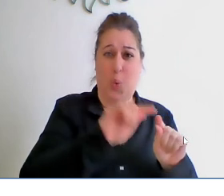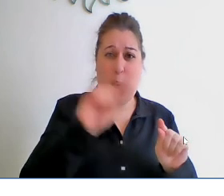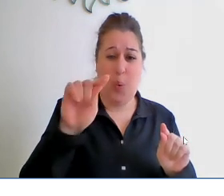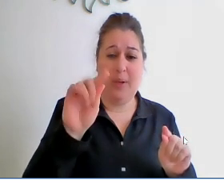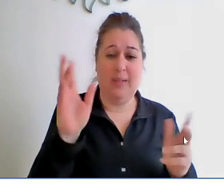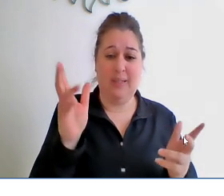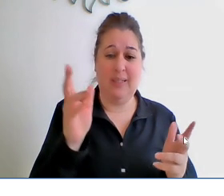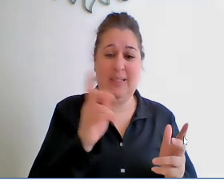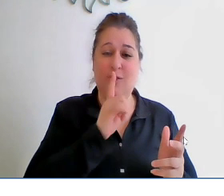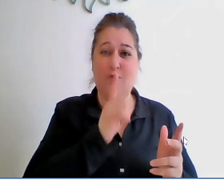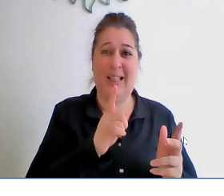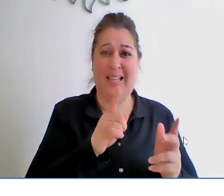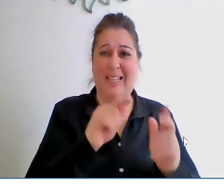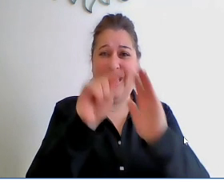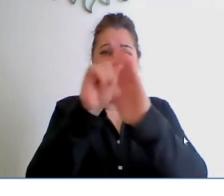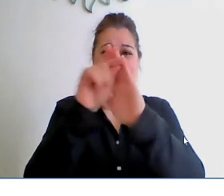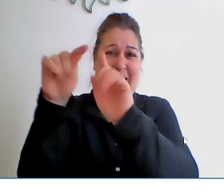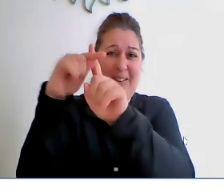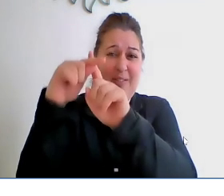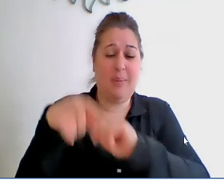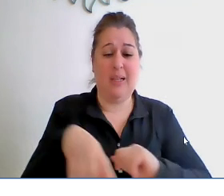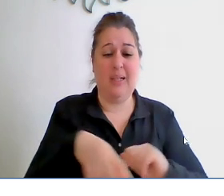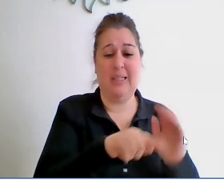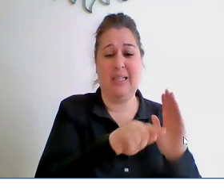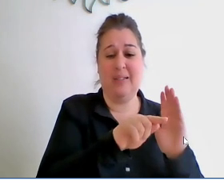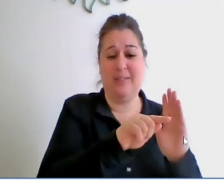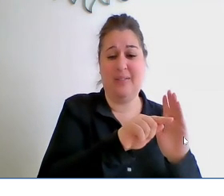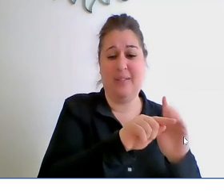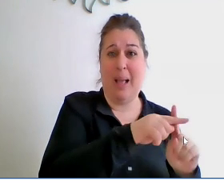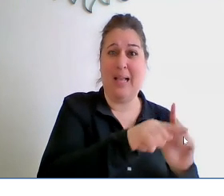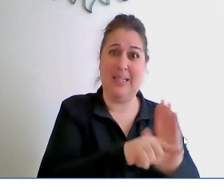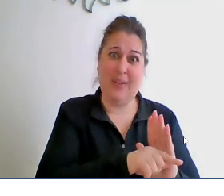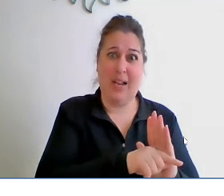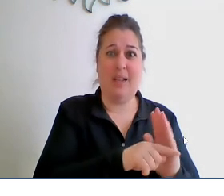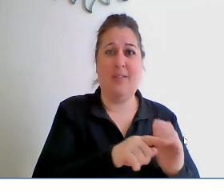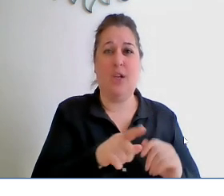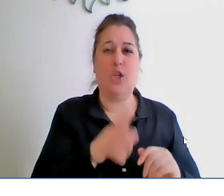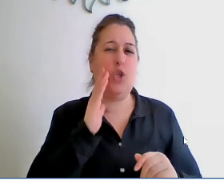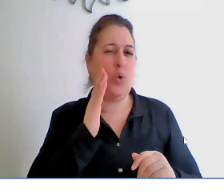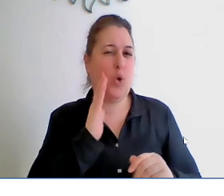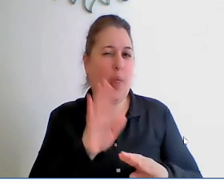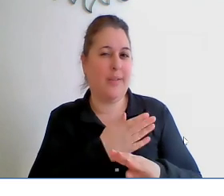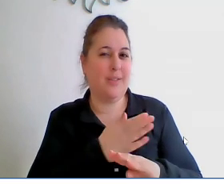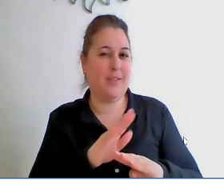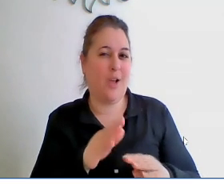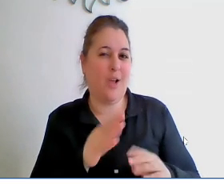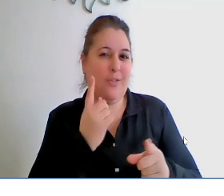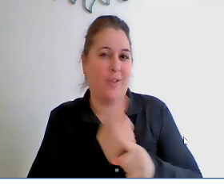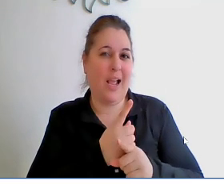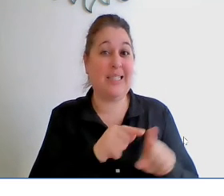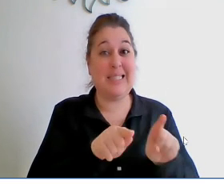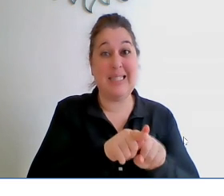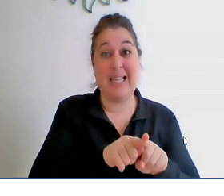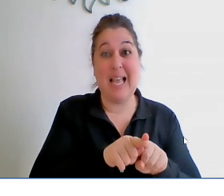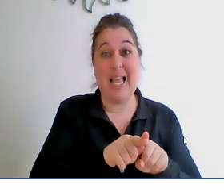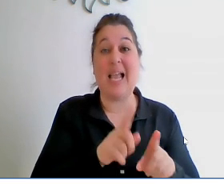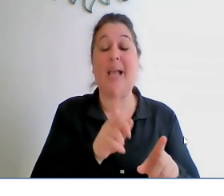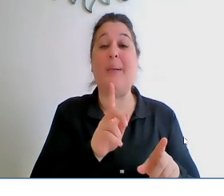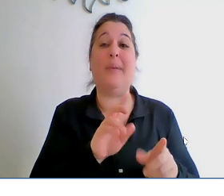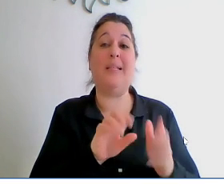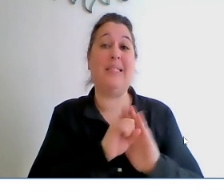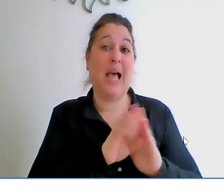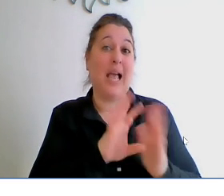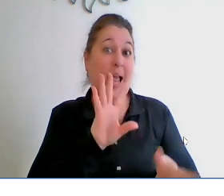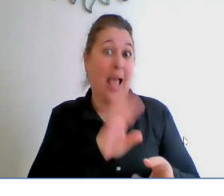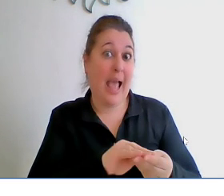you can apply the song to this in a way. Same sign, add. Add is positive. The addition sign.